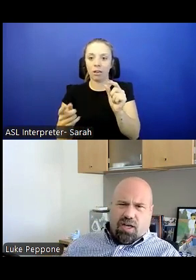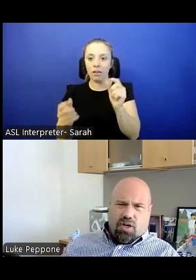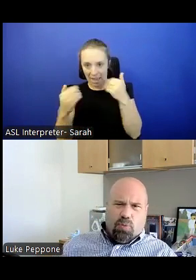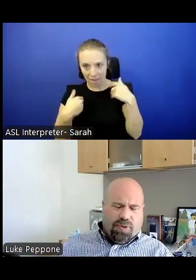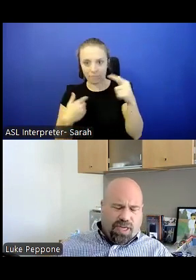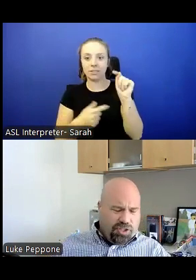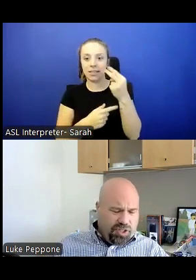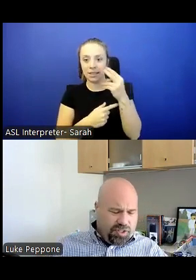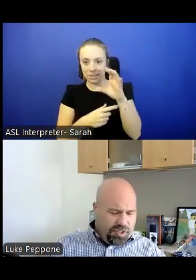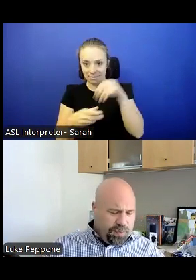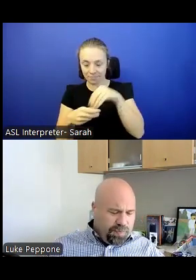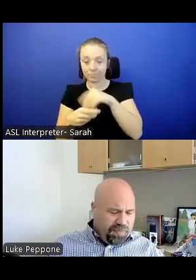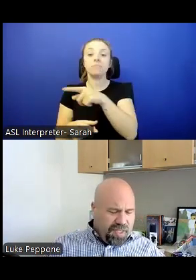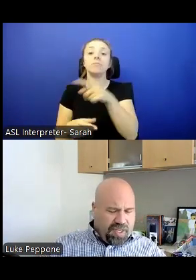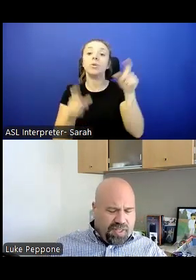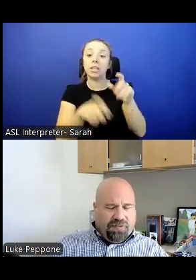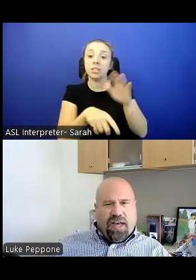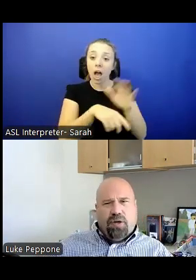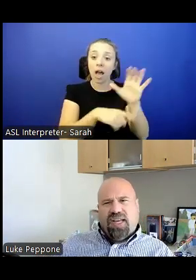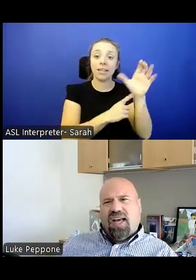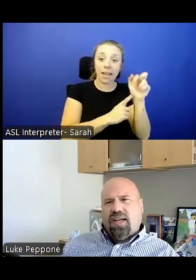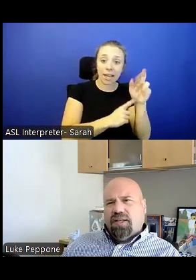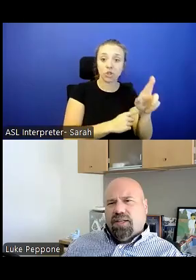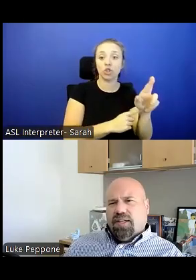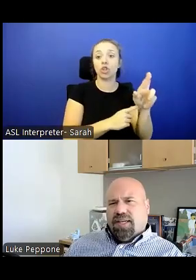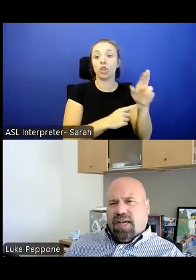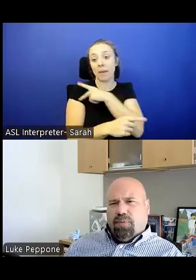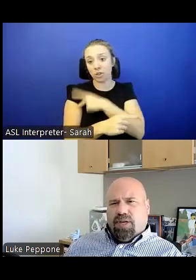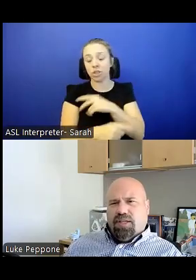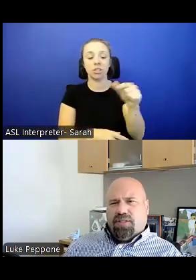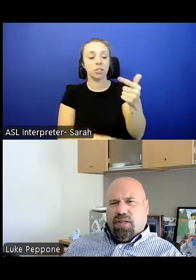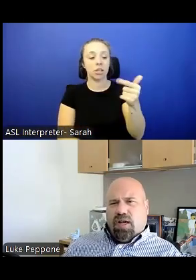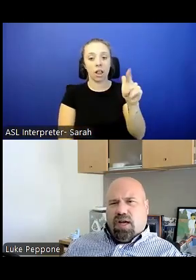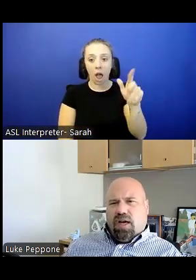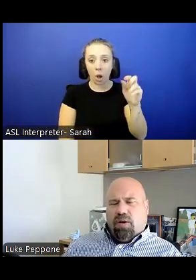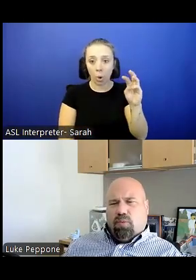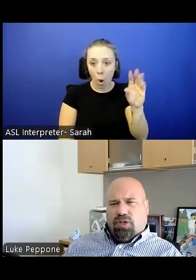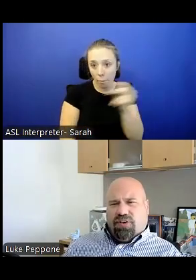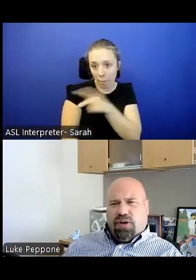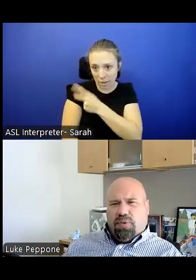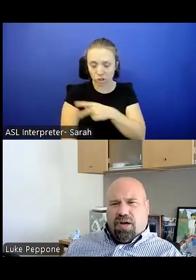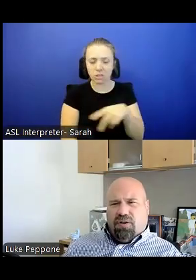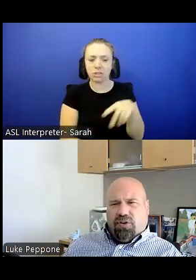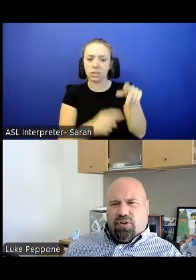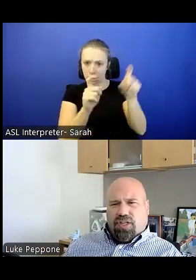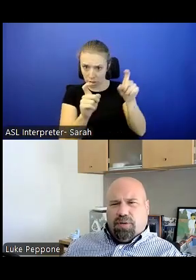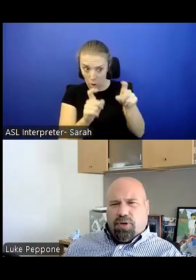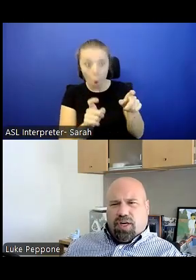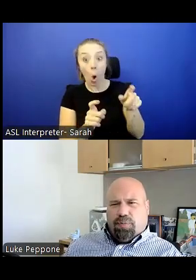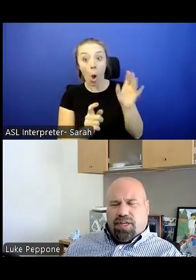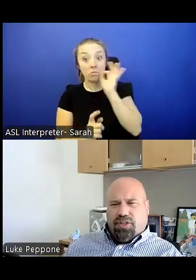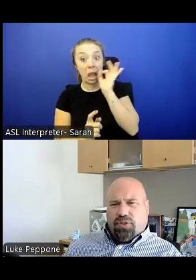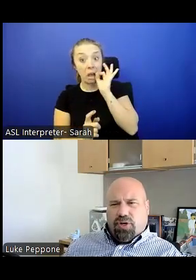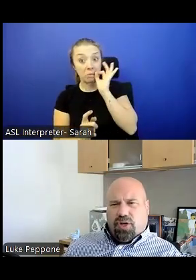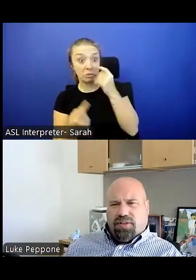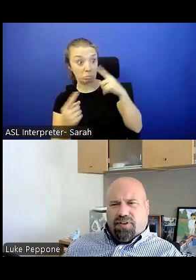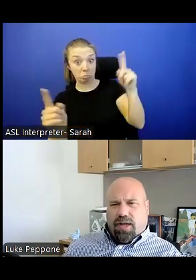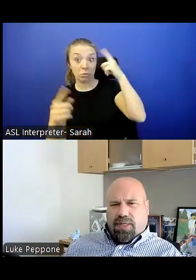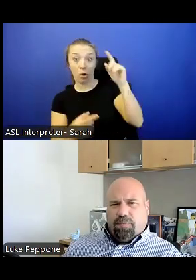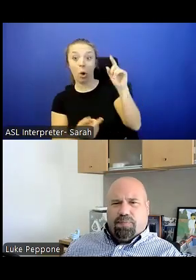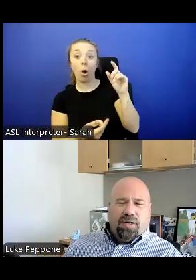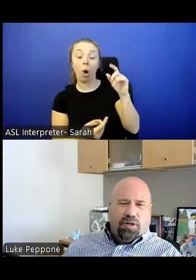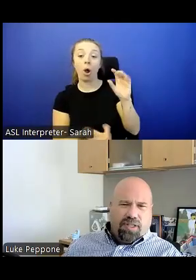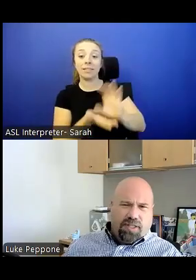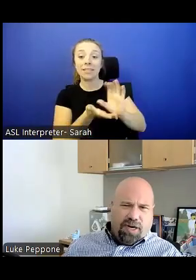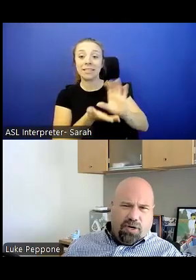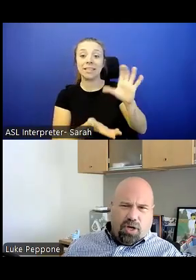and glaucoma patients and they found that cannabis worked very well for chemotherapy-induced nausea and